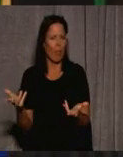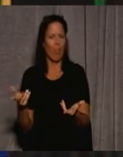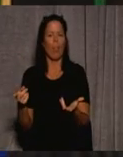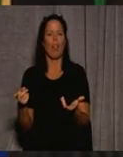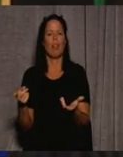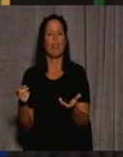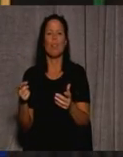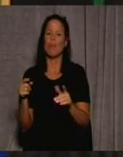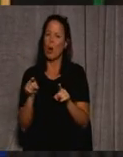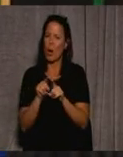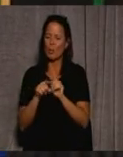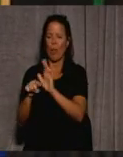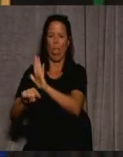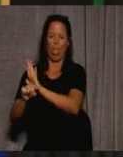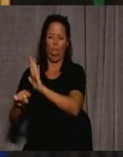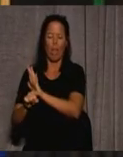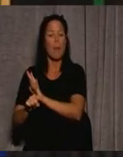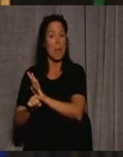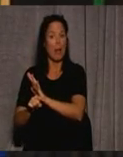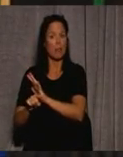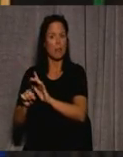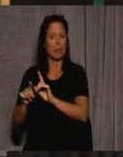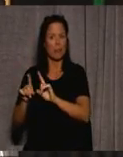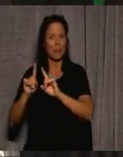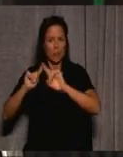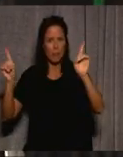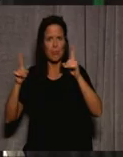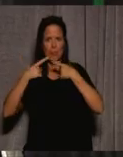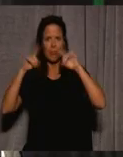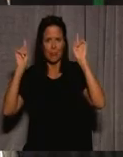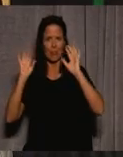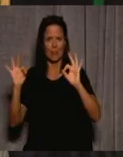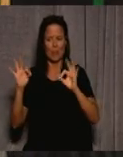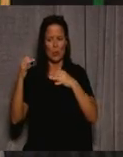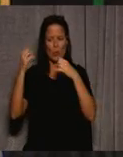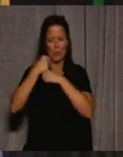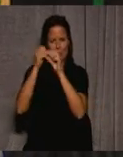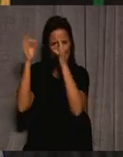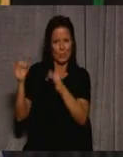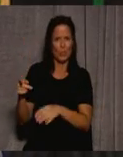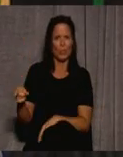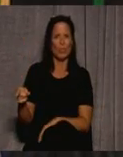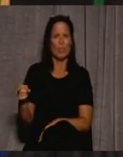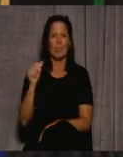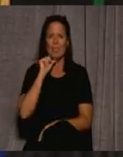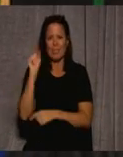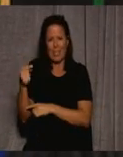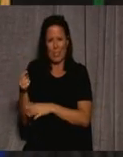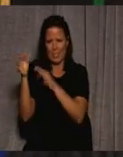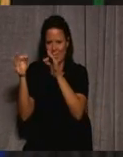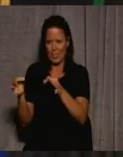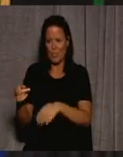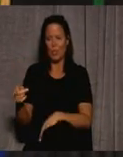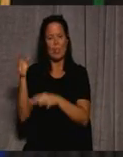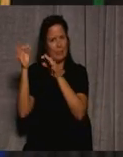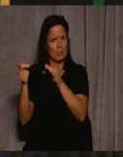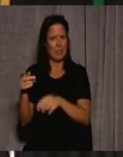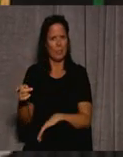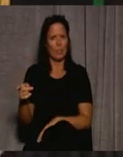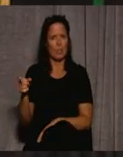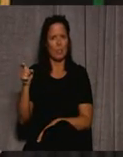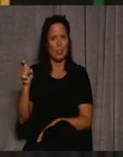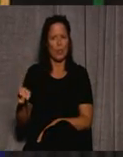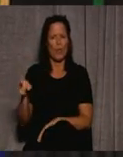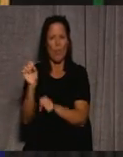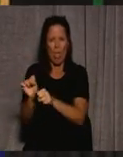all the criticism, but who gets everything done. You have made the decision. But it's not just the decision. You have